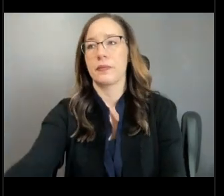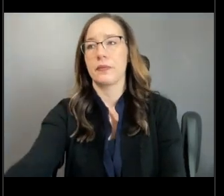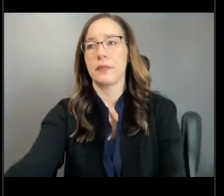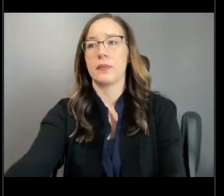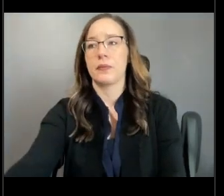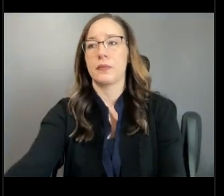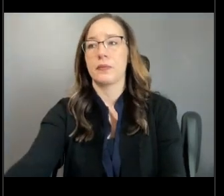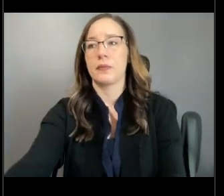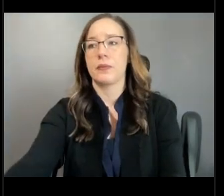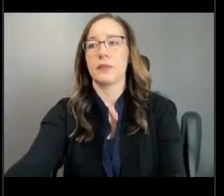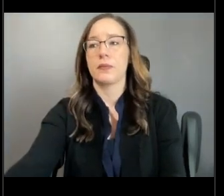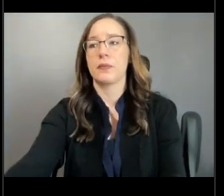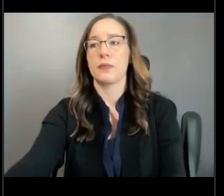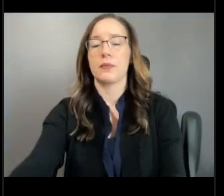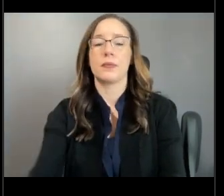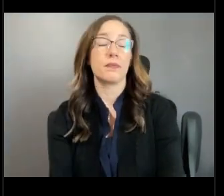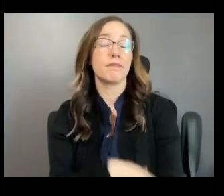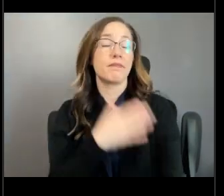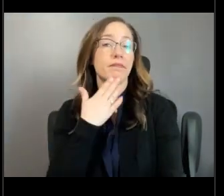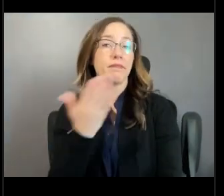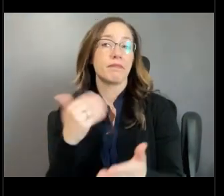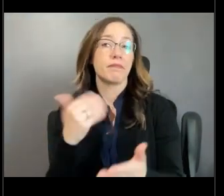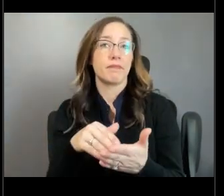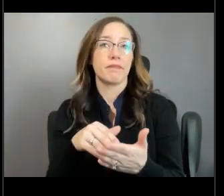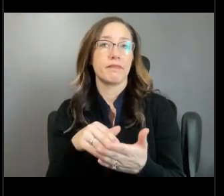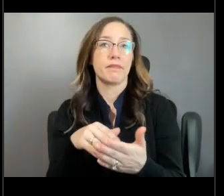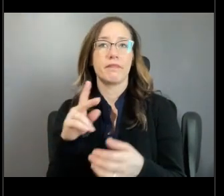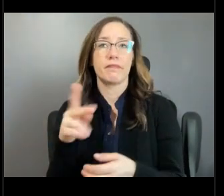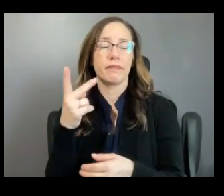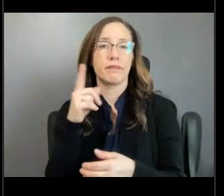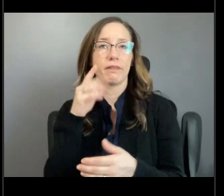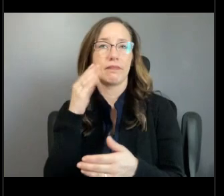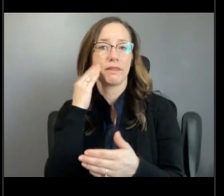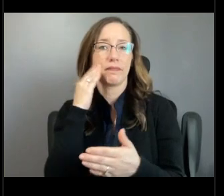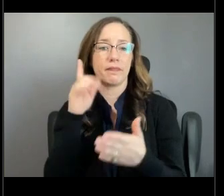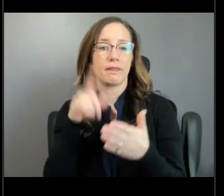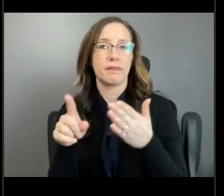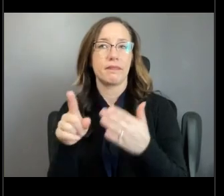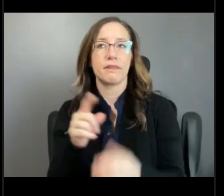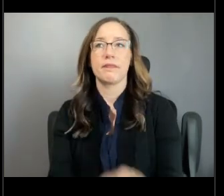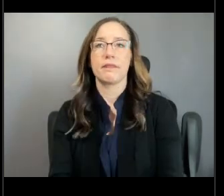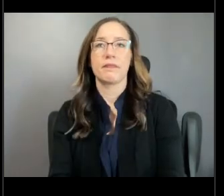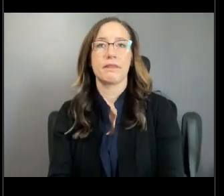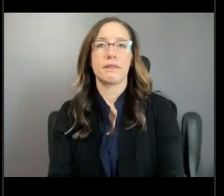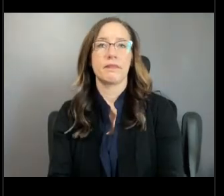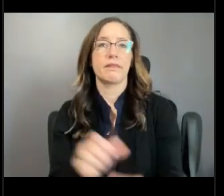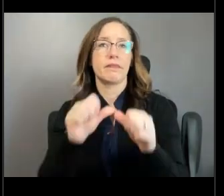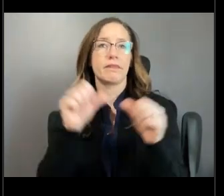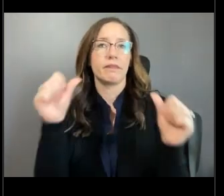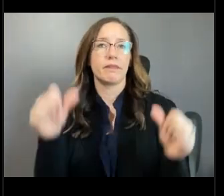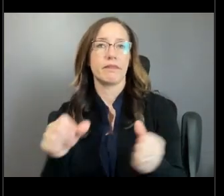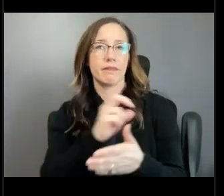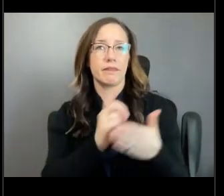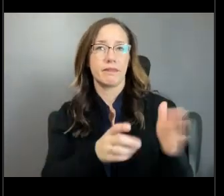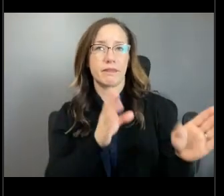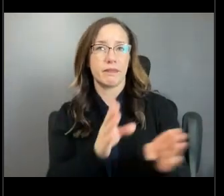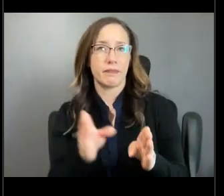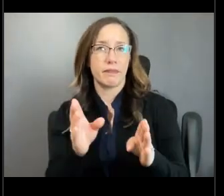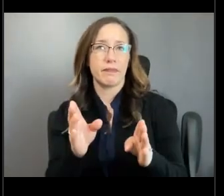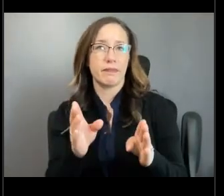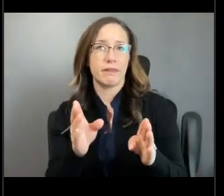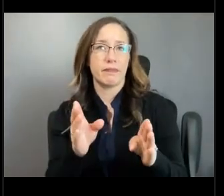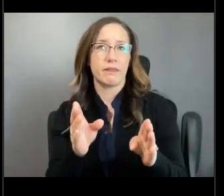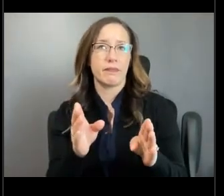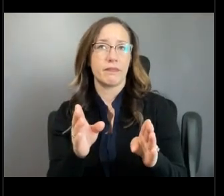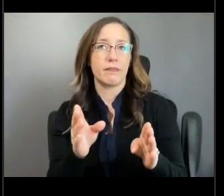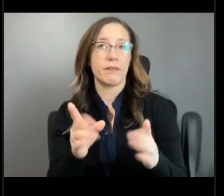Thanks again, Crystal. For the second knowledge check, the architect designs the plan,